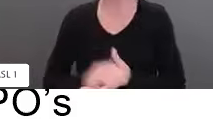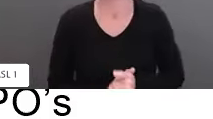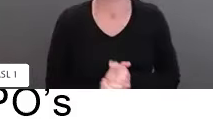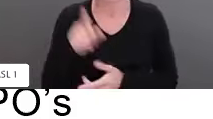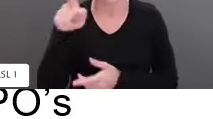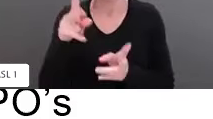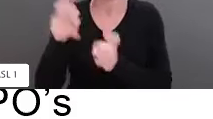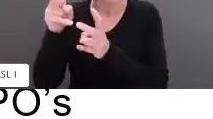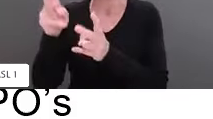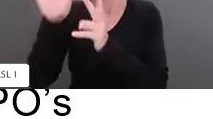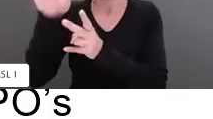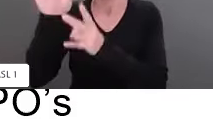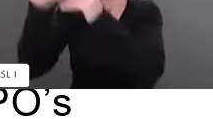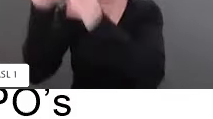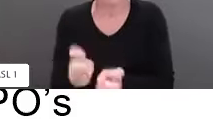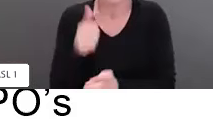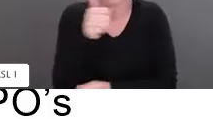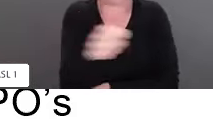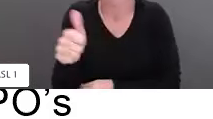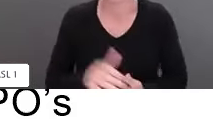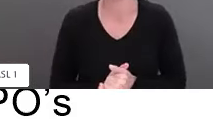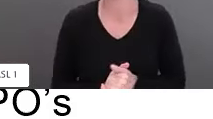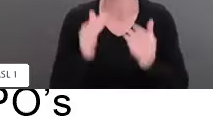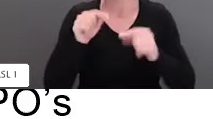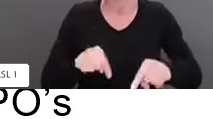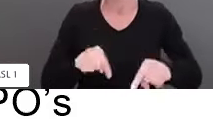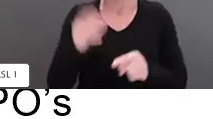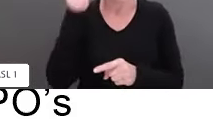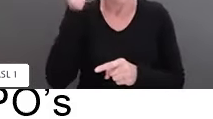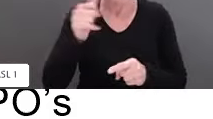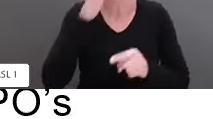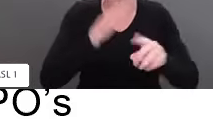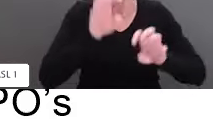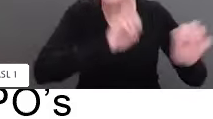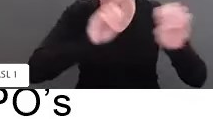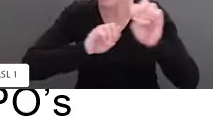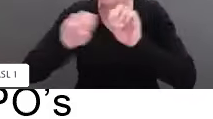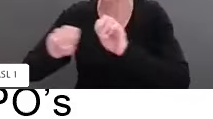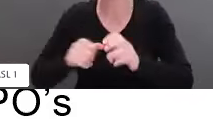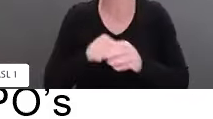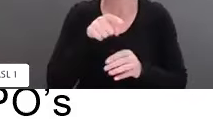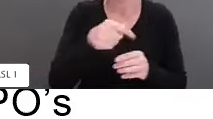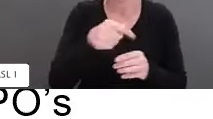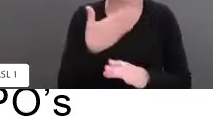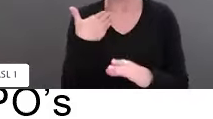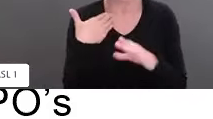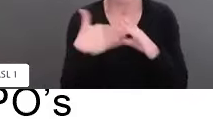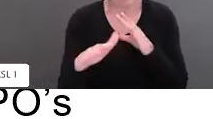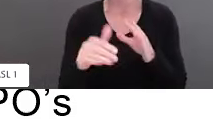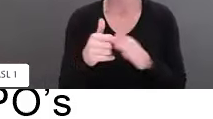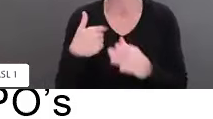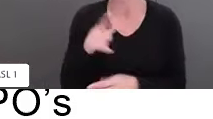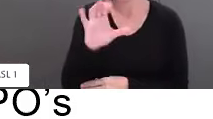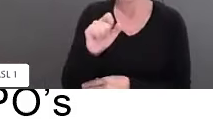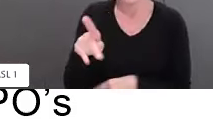doing a evaluation of the sessions, and you'll get a reminder with a link for the survey. If you don't mind sharing a couple minutes